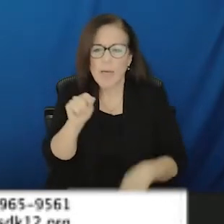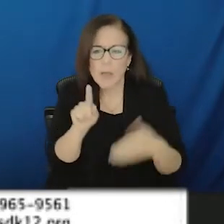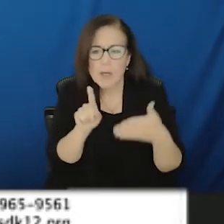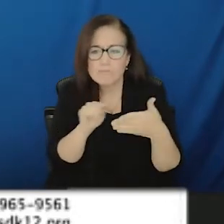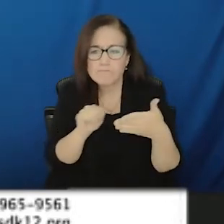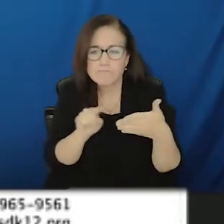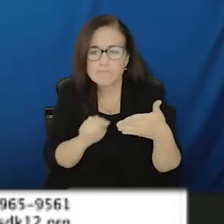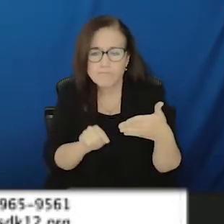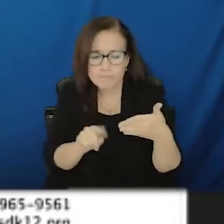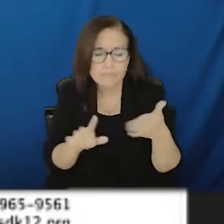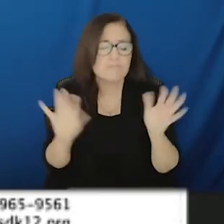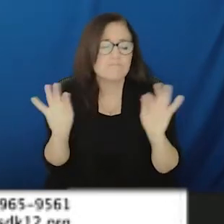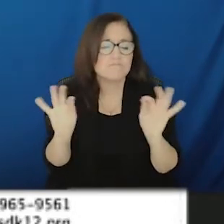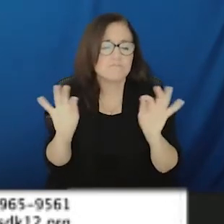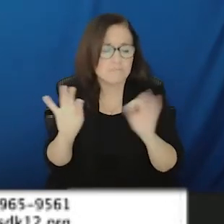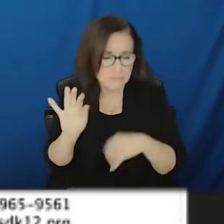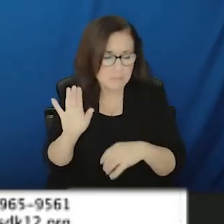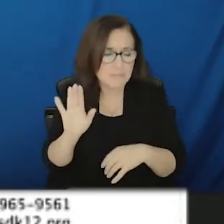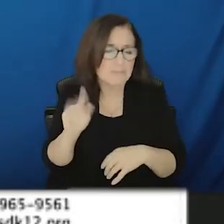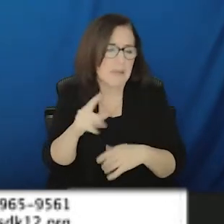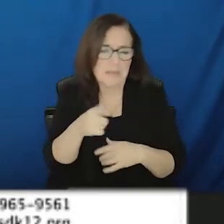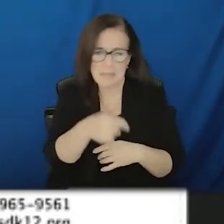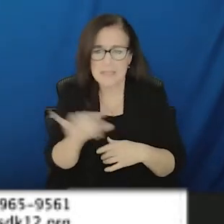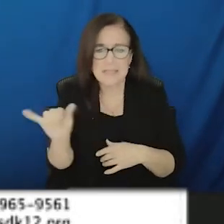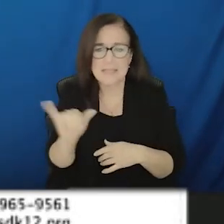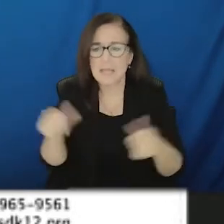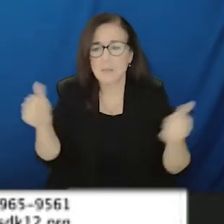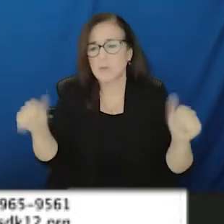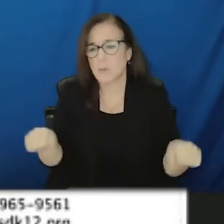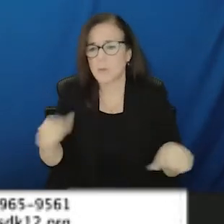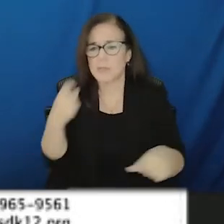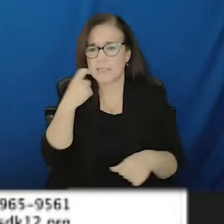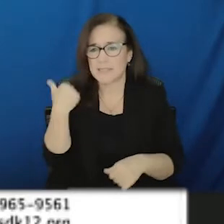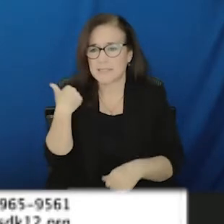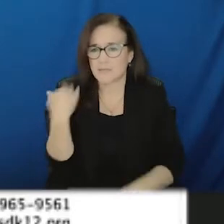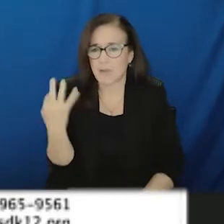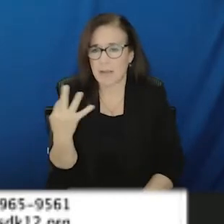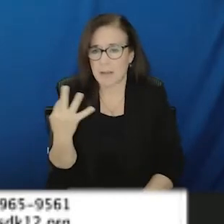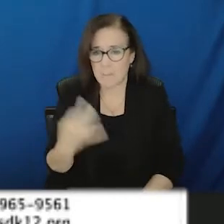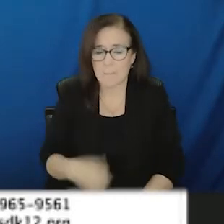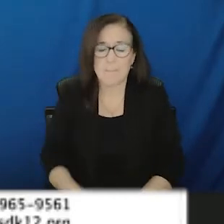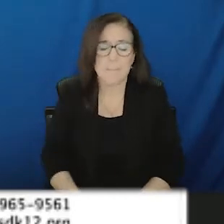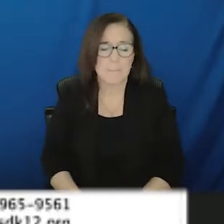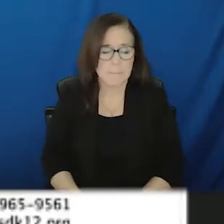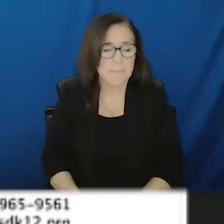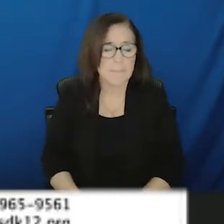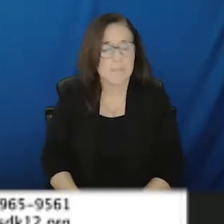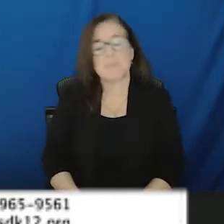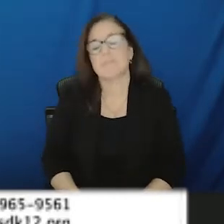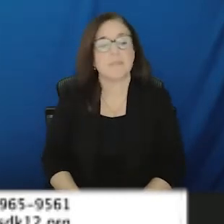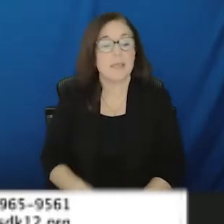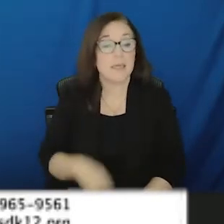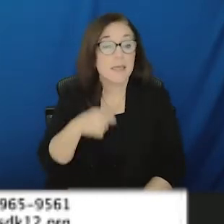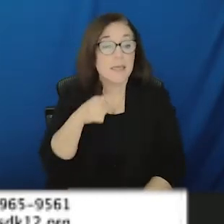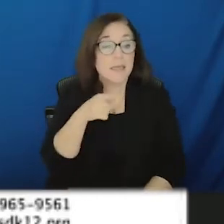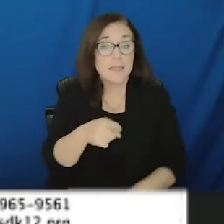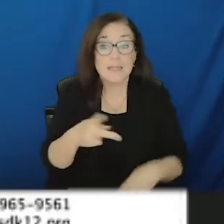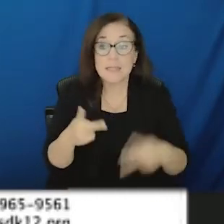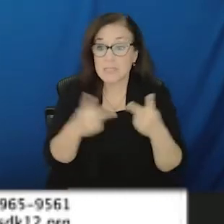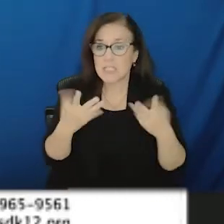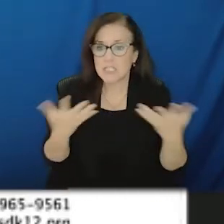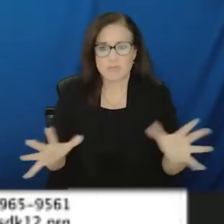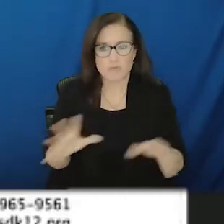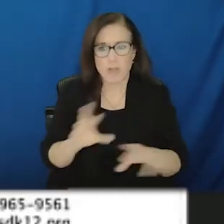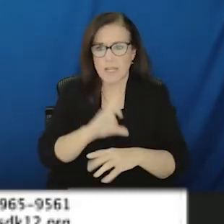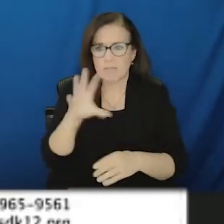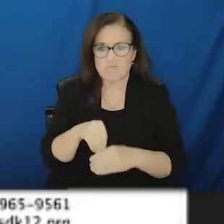it's the same as what was posted on Friday. This is a position that is already in the budget,